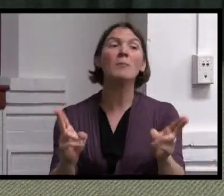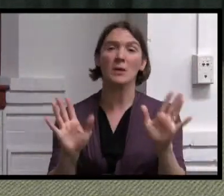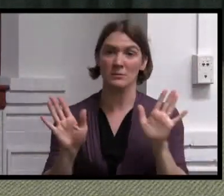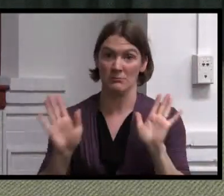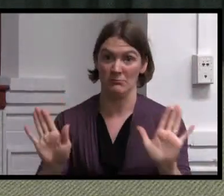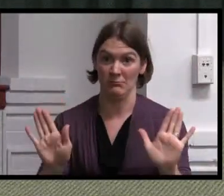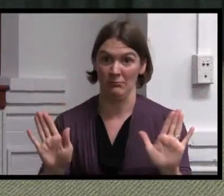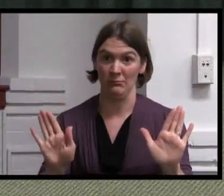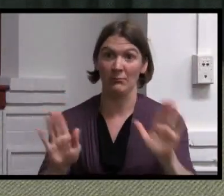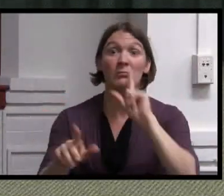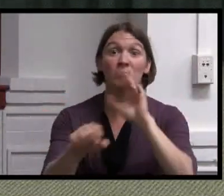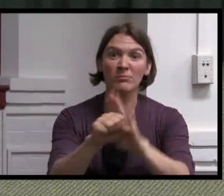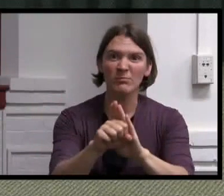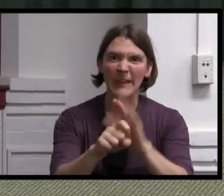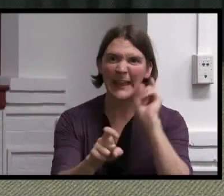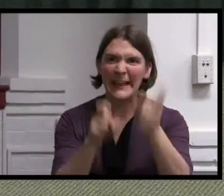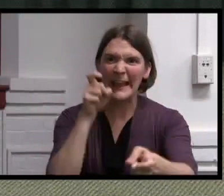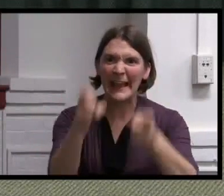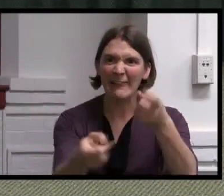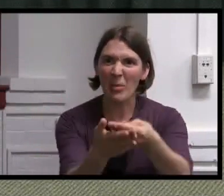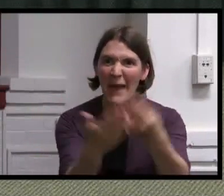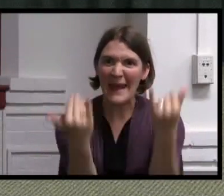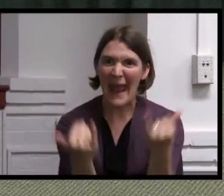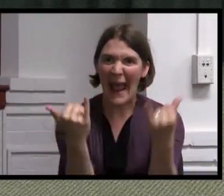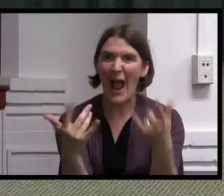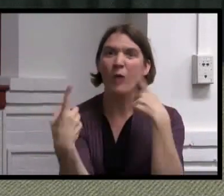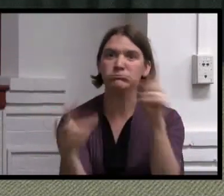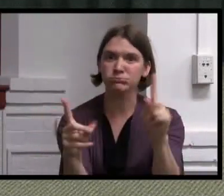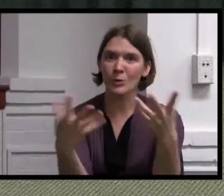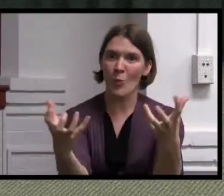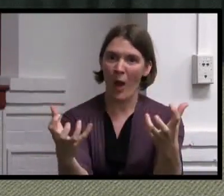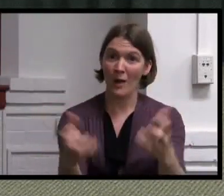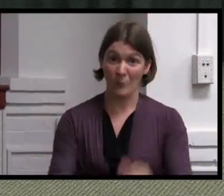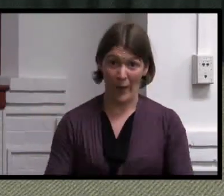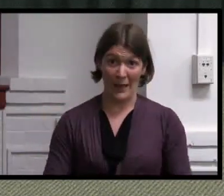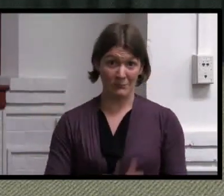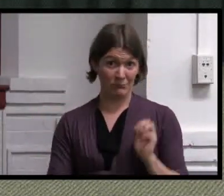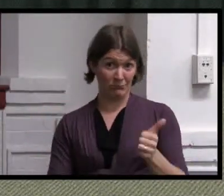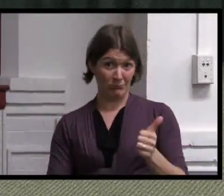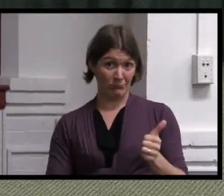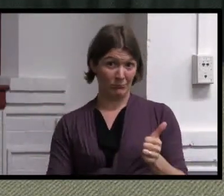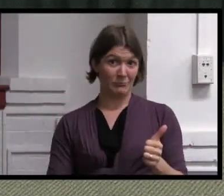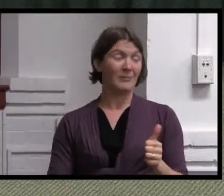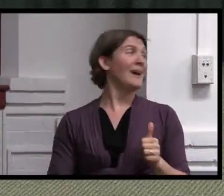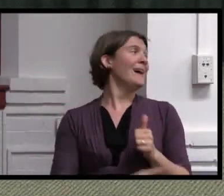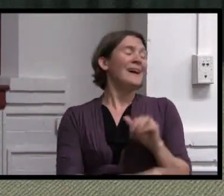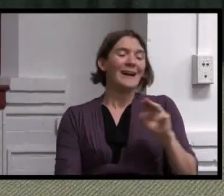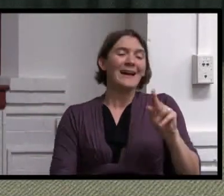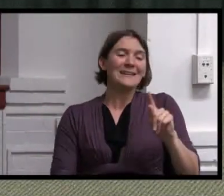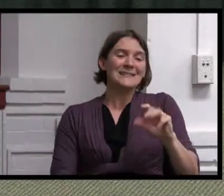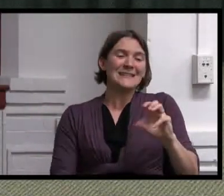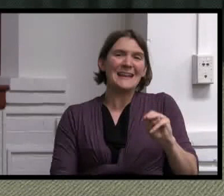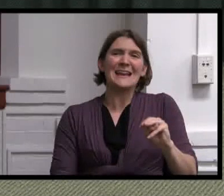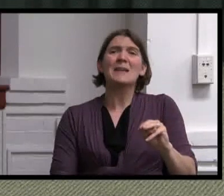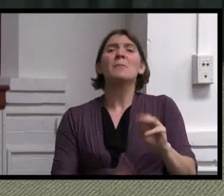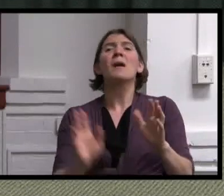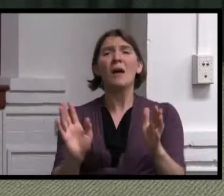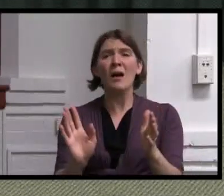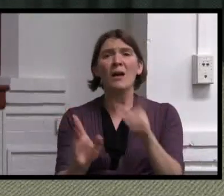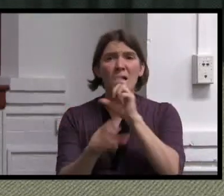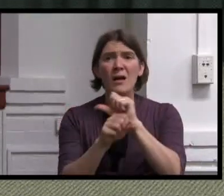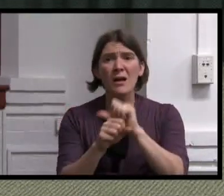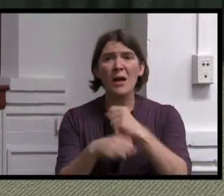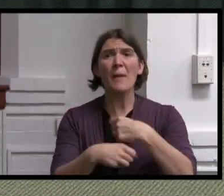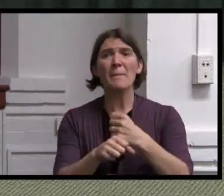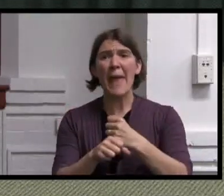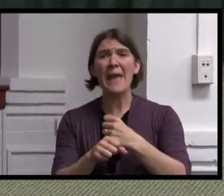go out with signs and... Let's make it happen. And make it happen, Captain. So, yeah. I used this joke before, but let's make a skate park, not